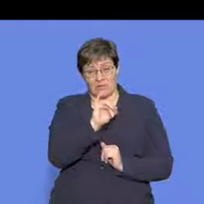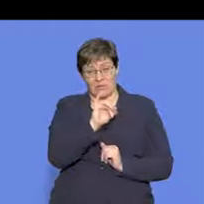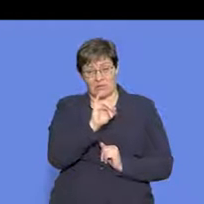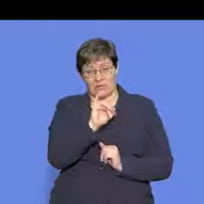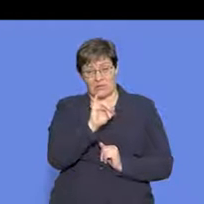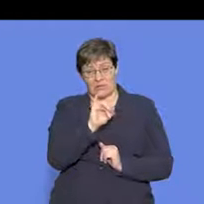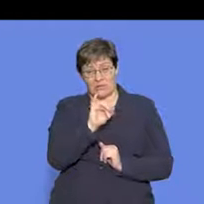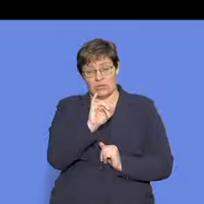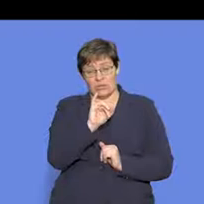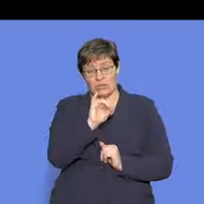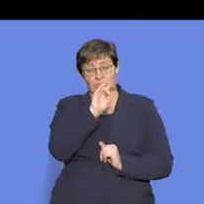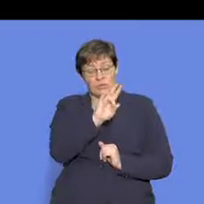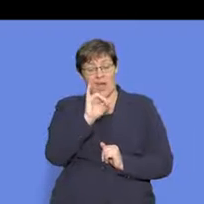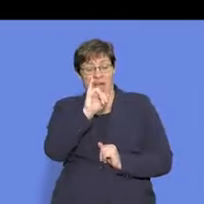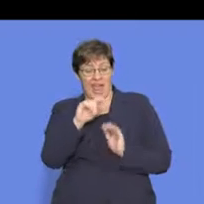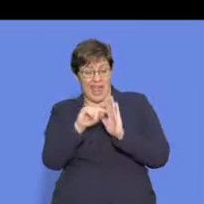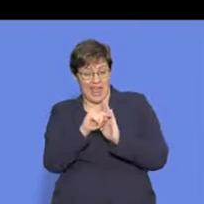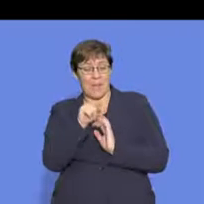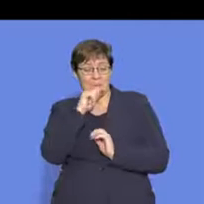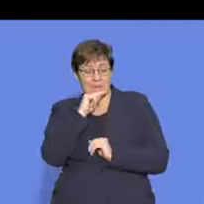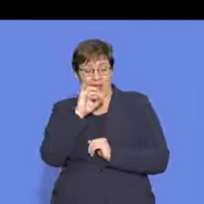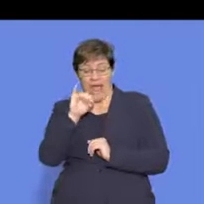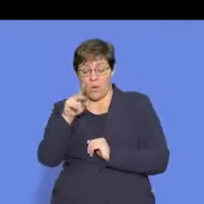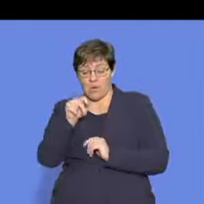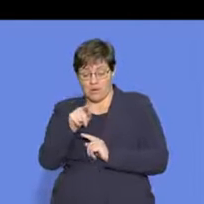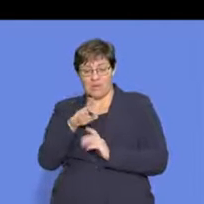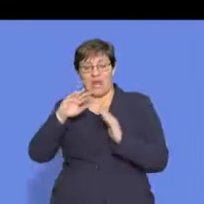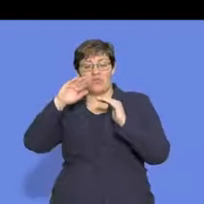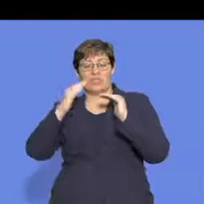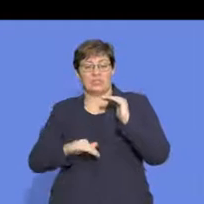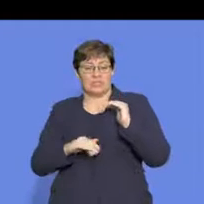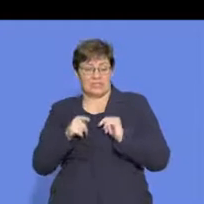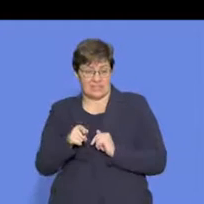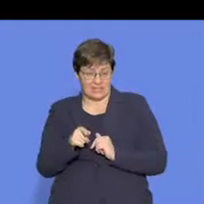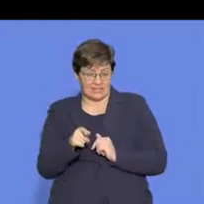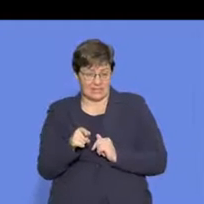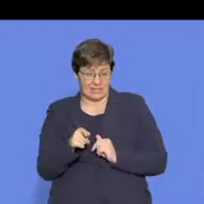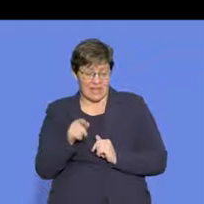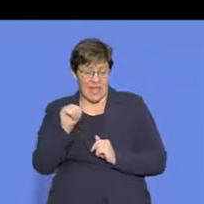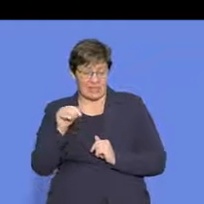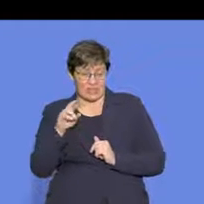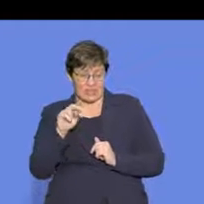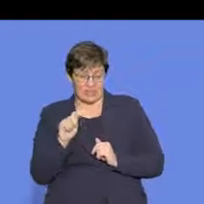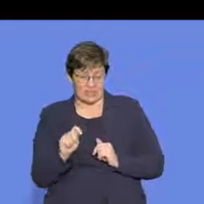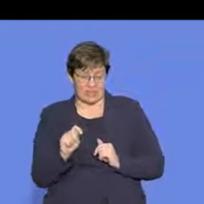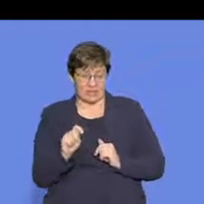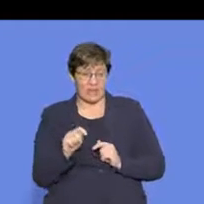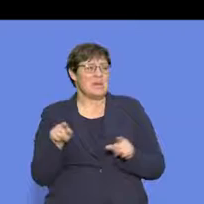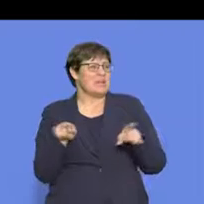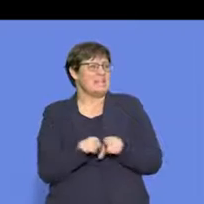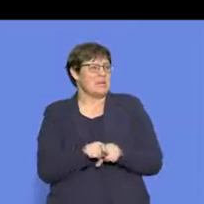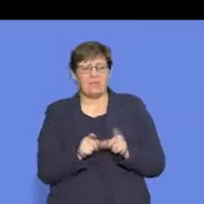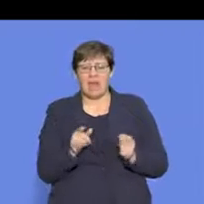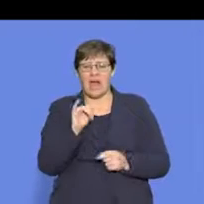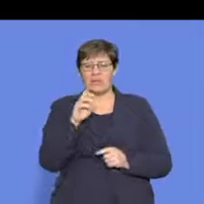iodide ion is going to be the reducing agent. Now, it doesn't look like what we've